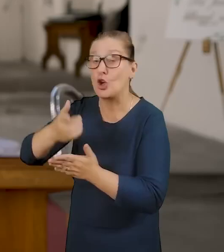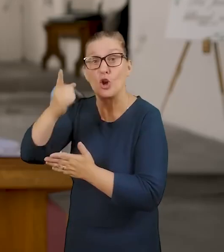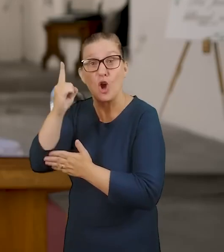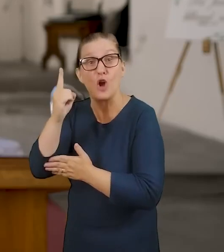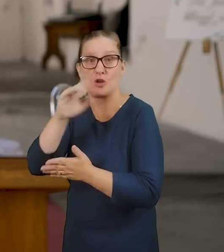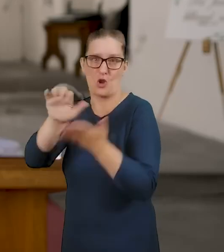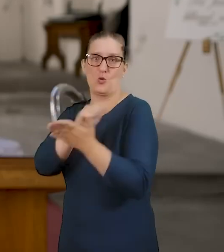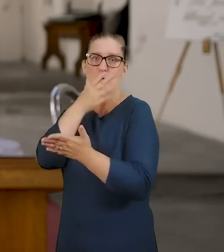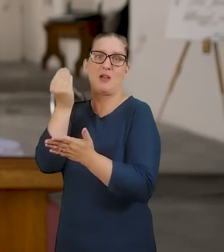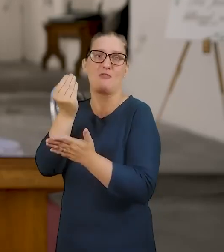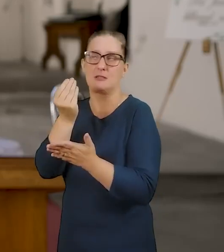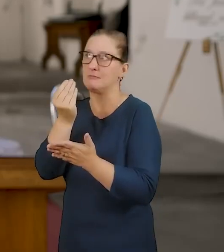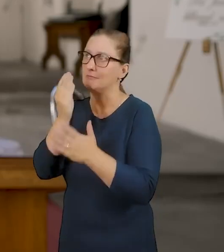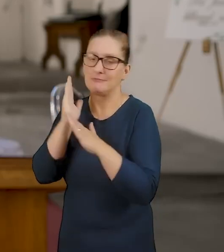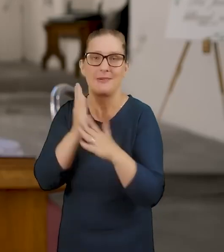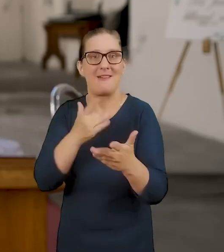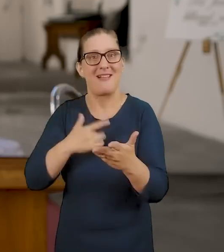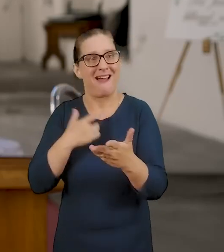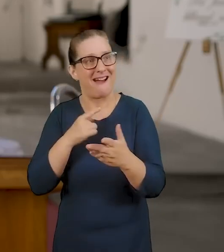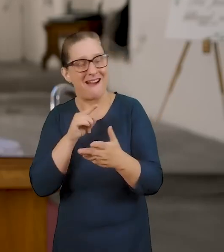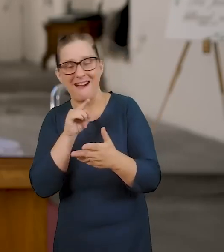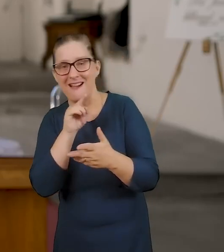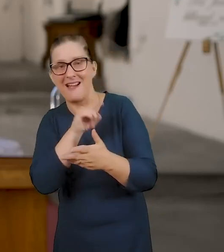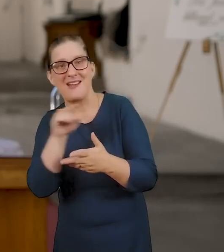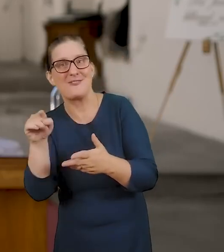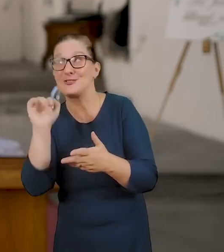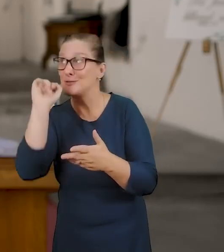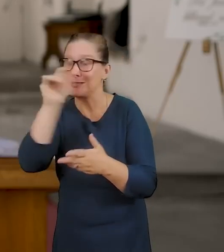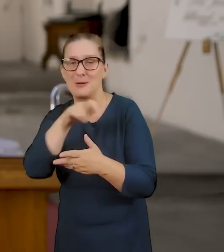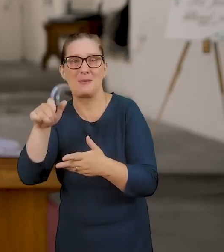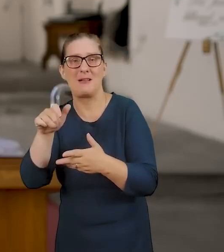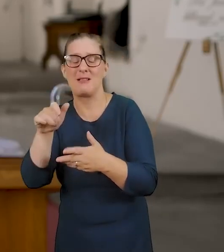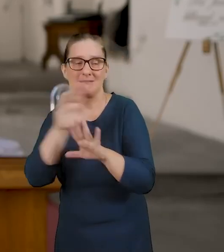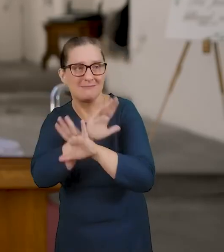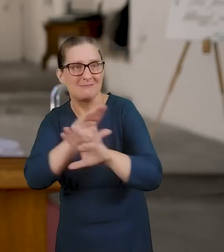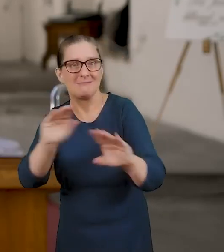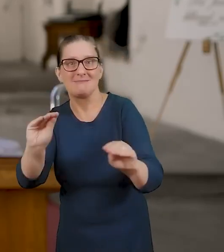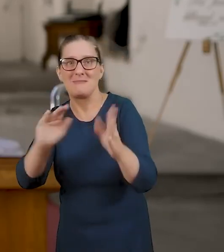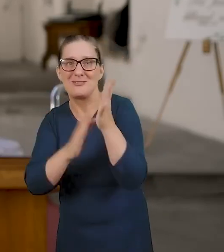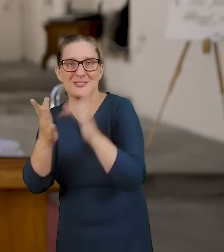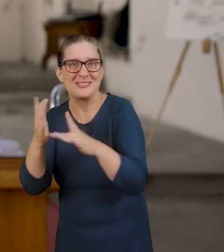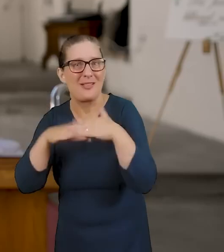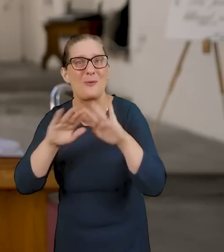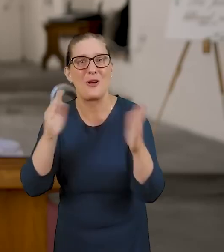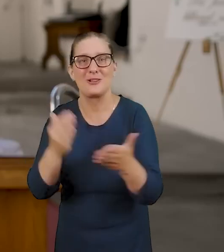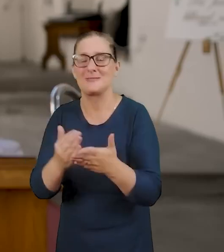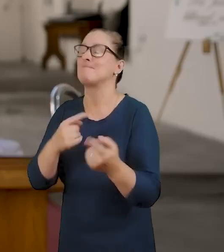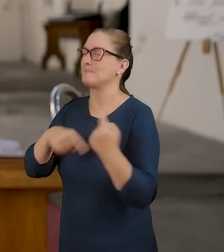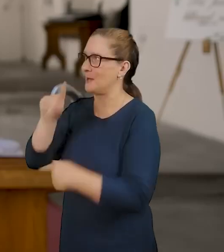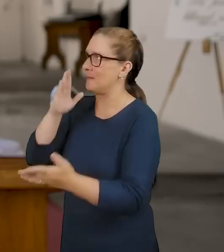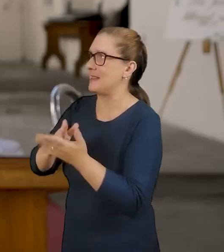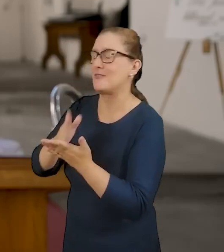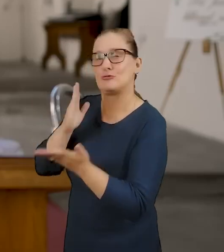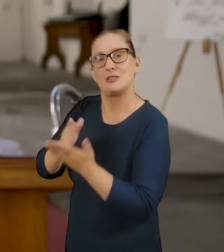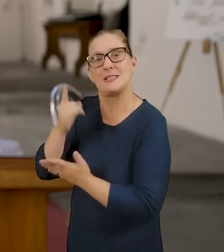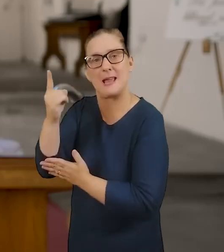you believe and trust in God the Holy Spirit, who gives life to the people of God and makes Christ known in the